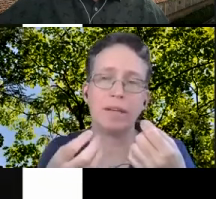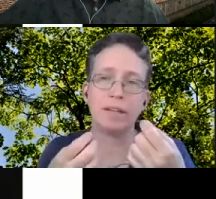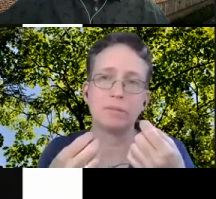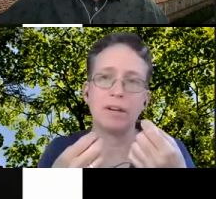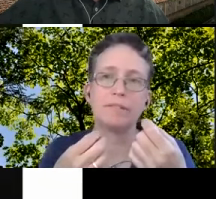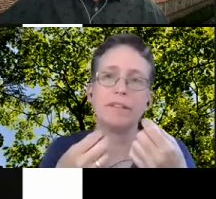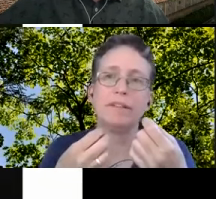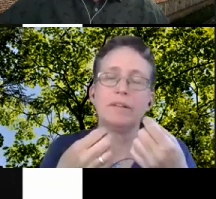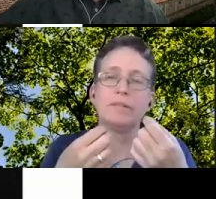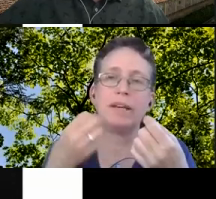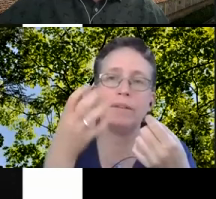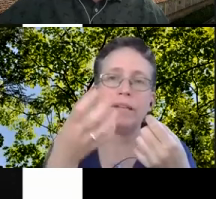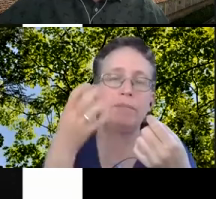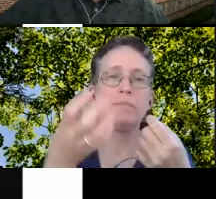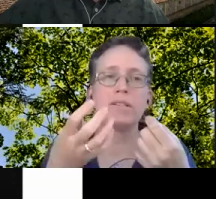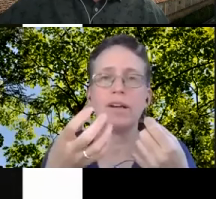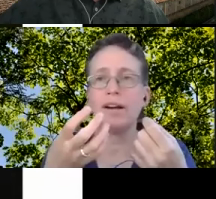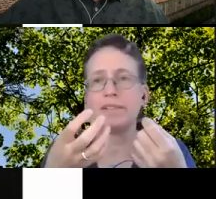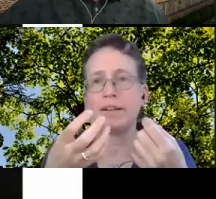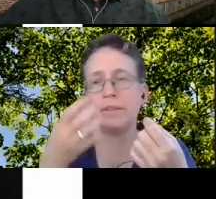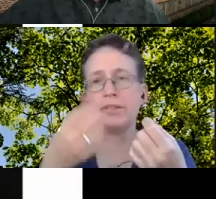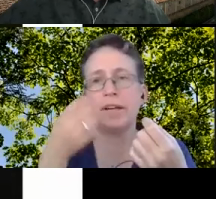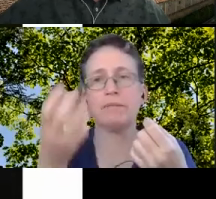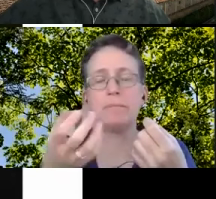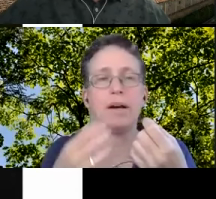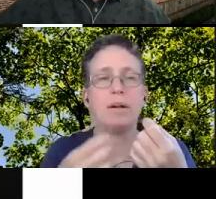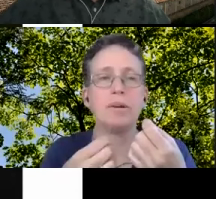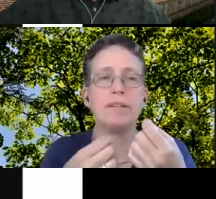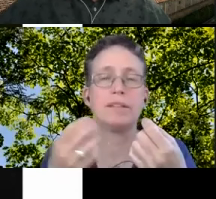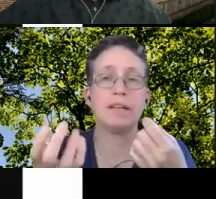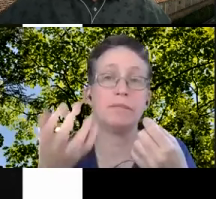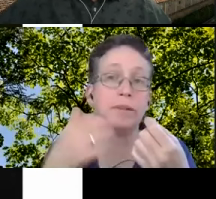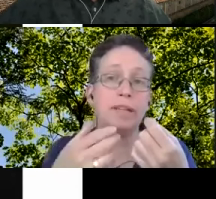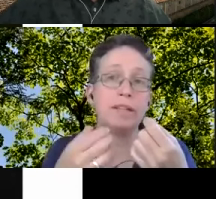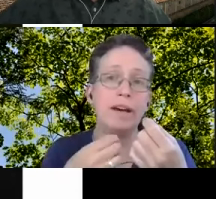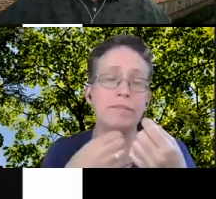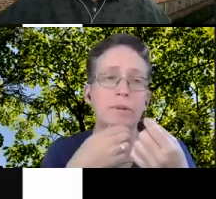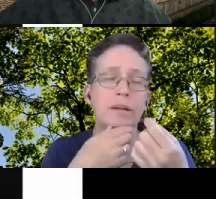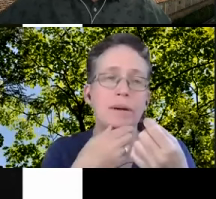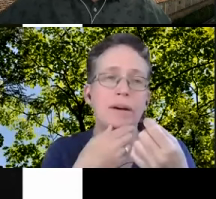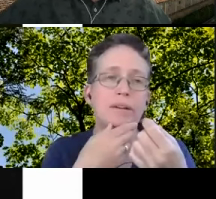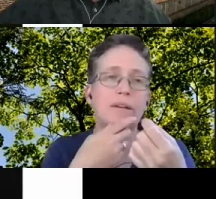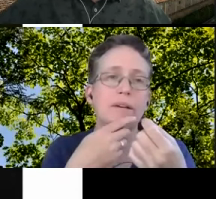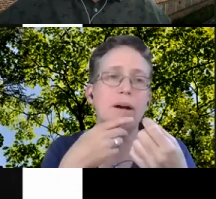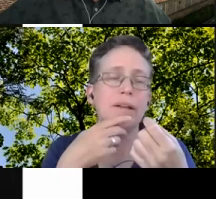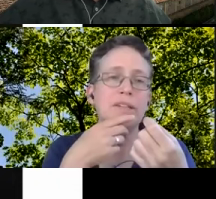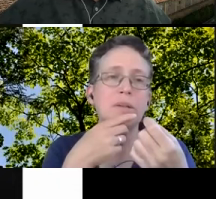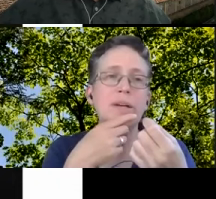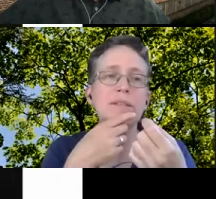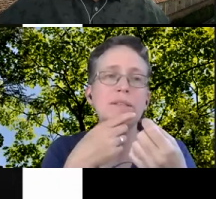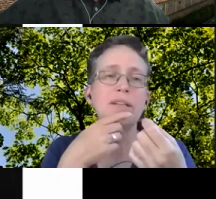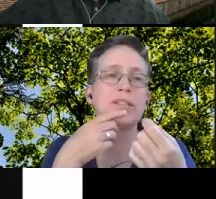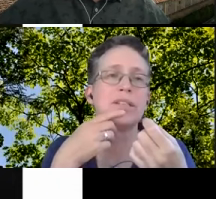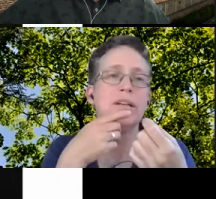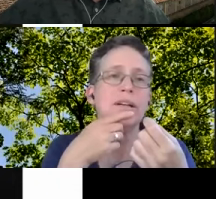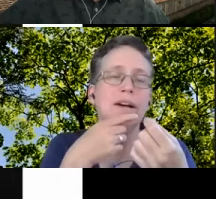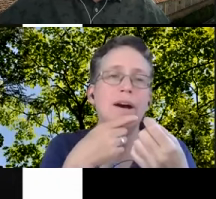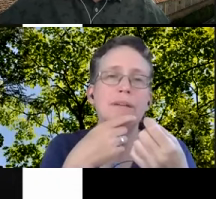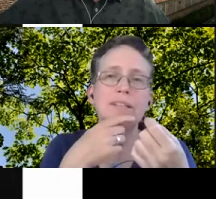these plants were. Would they be more toxic when they're trying to repel more of these, and when they didn't have to worry about pollination quite so